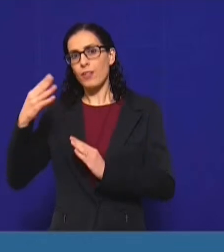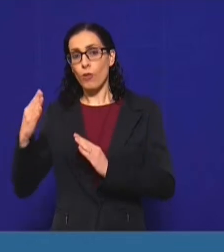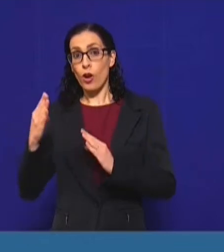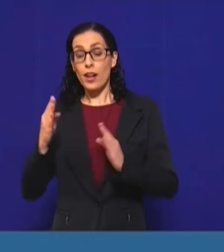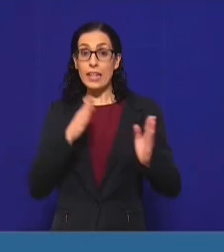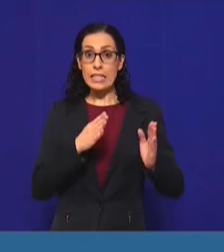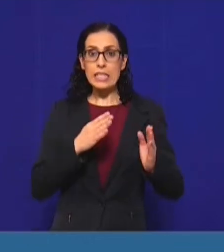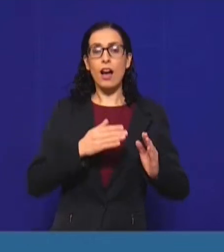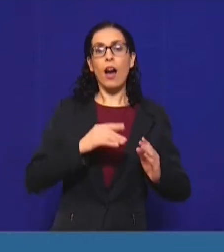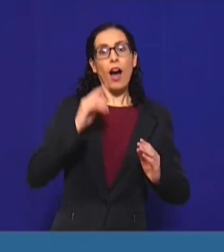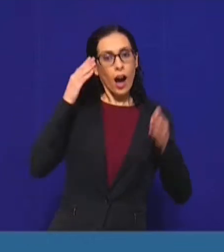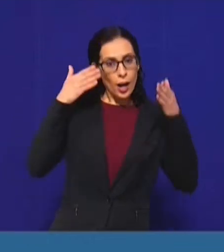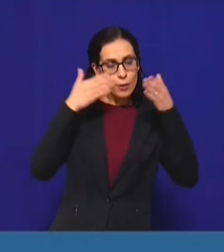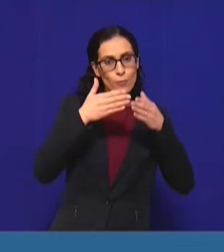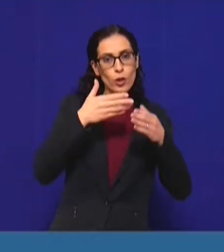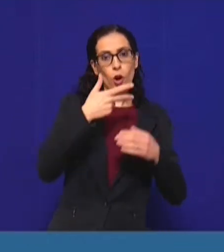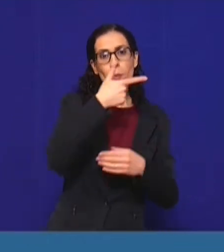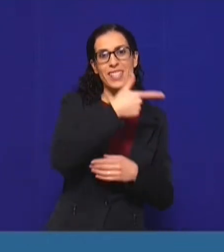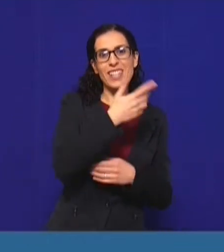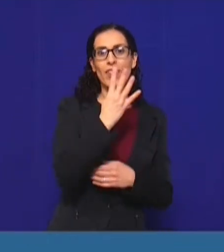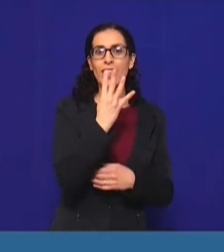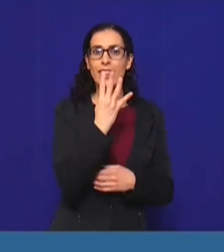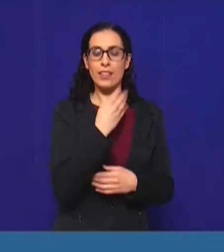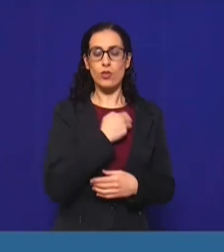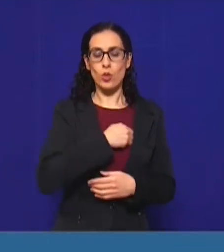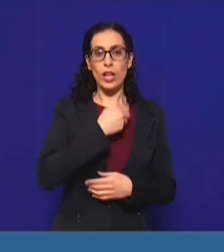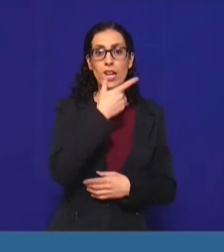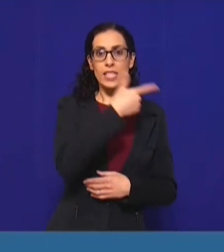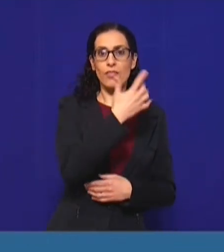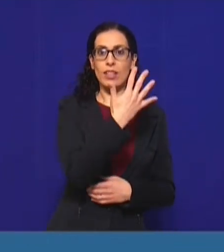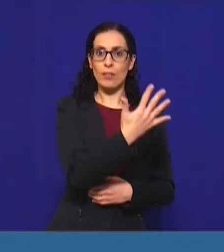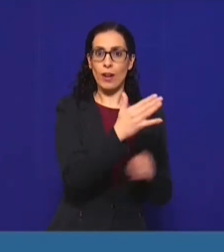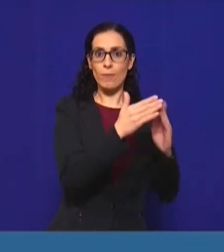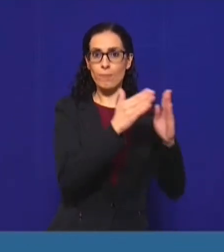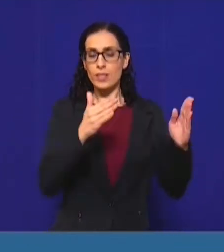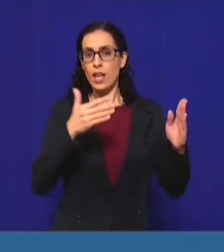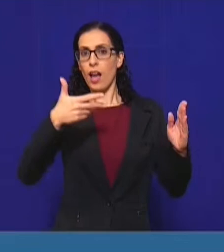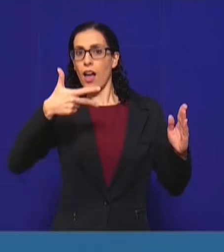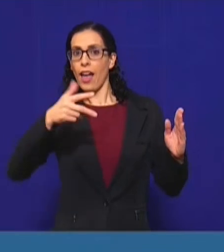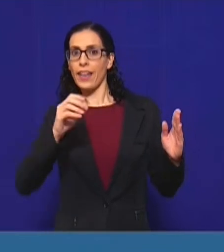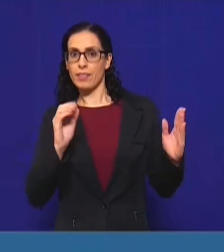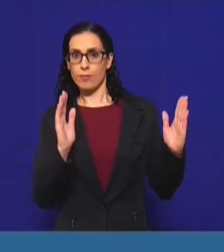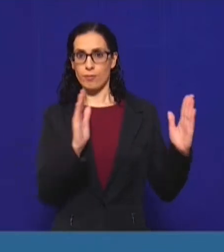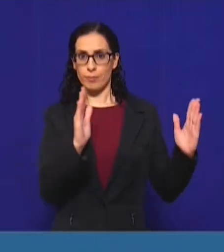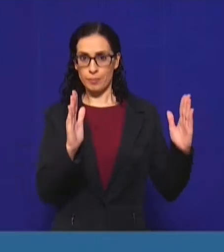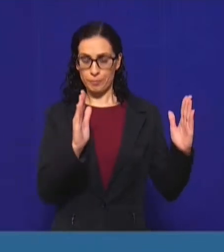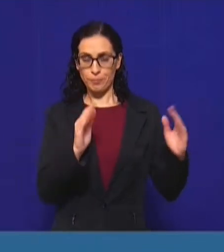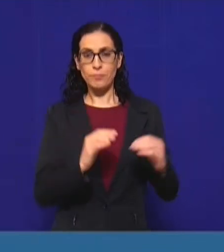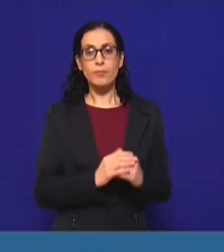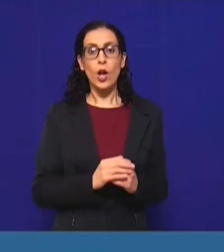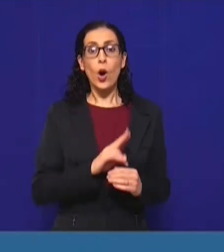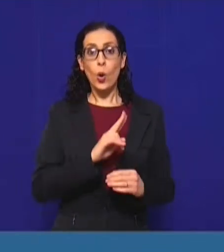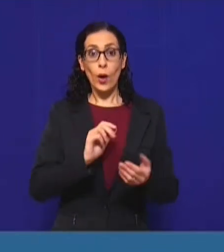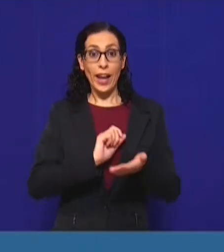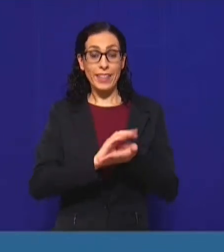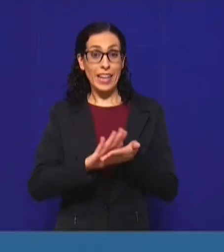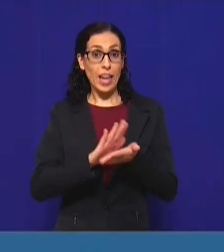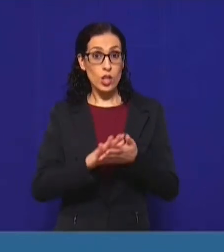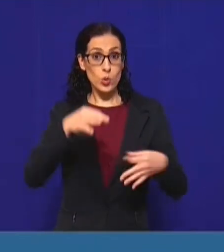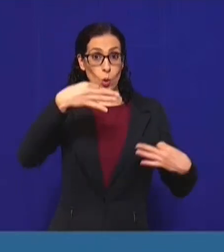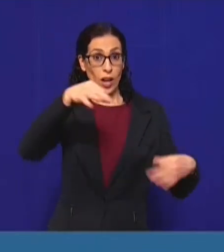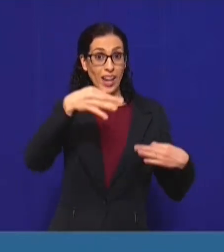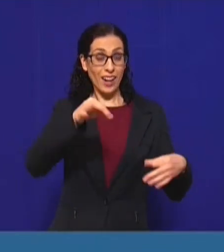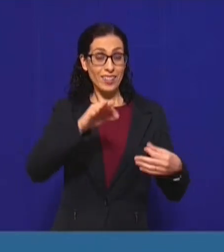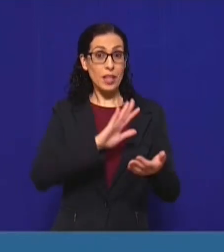minn 75 sena. Bħalissa qegħdin nippreparaw biex jitilqu l-inviti għal dawn l-etajiet kollha wkoll u allura fil-ġranet